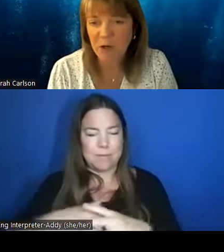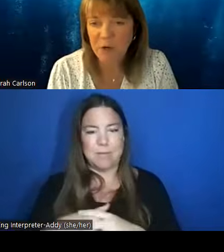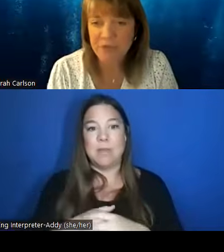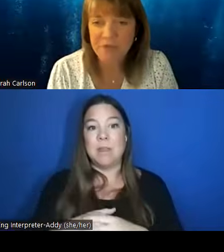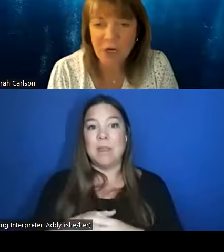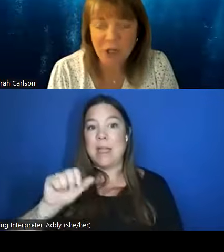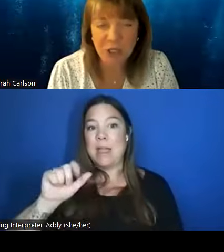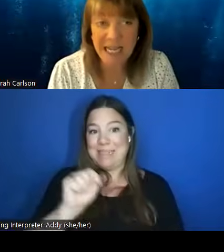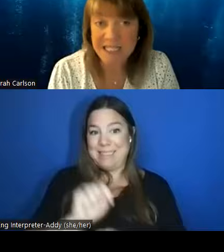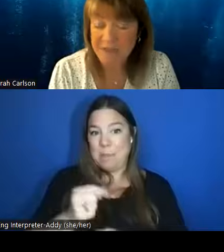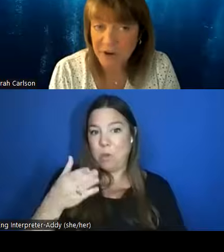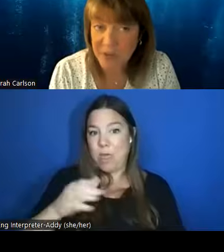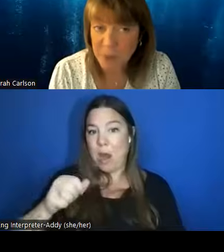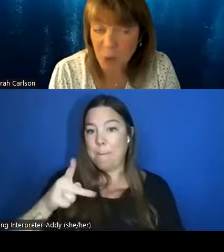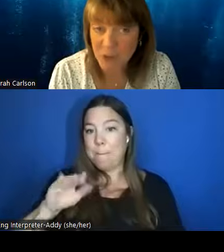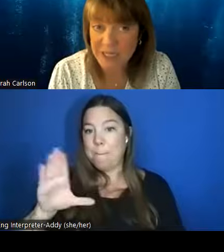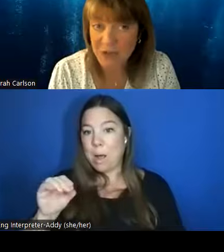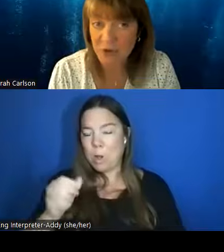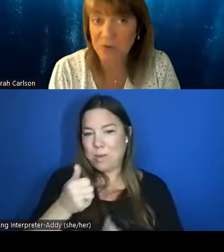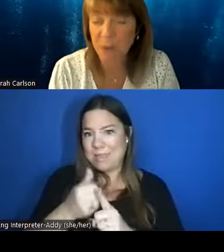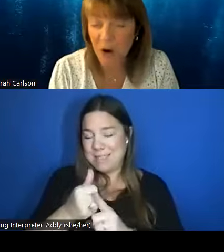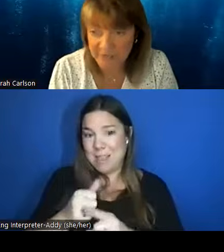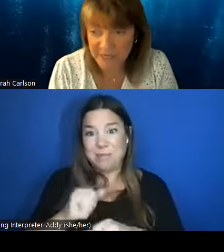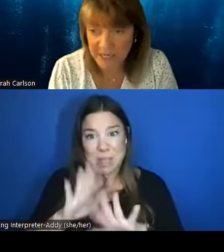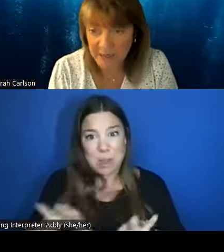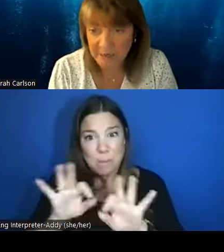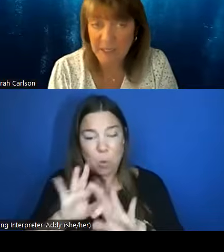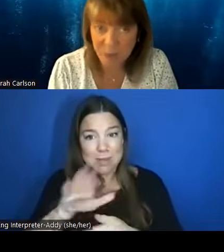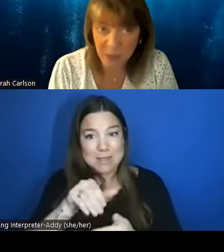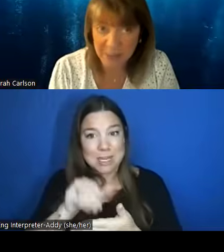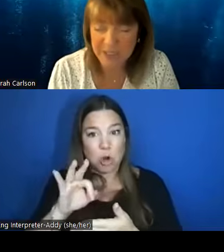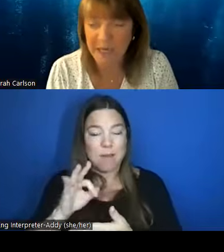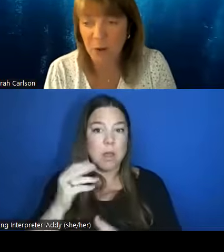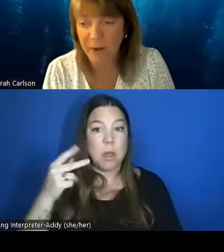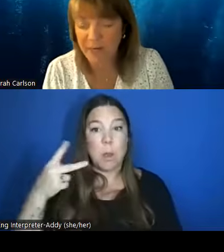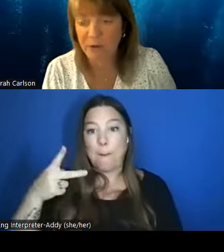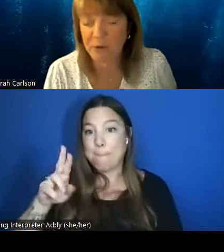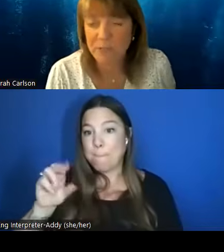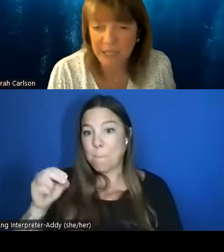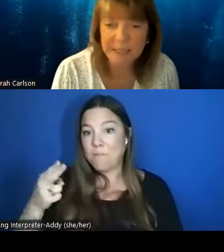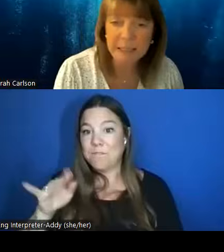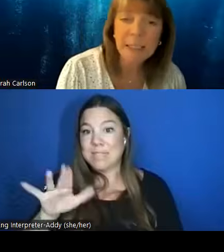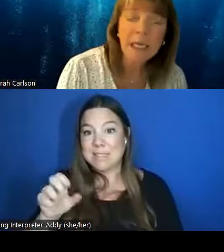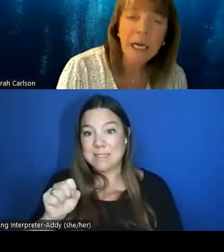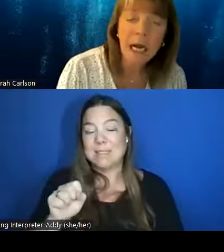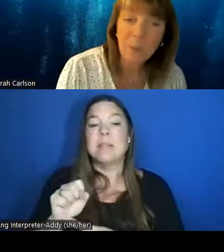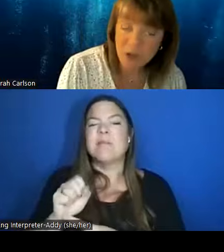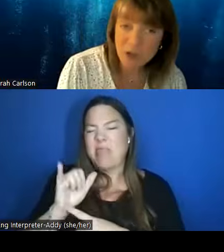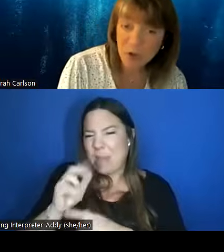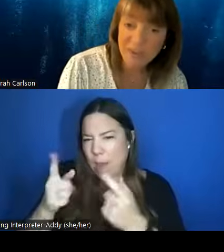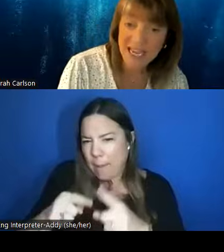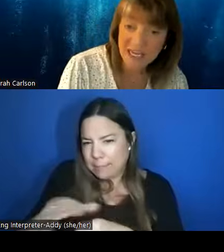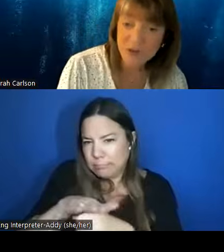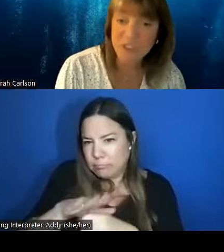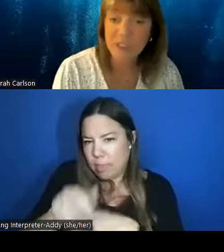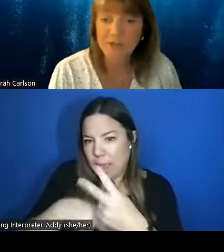at Claros functioned as a very important center of prophecy. That's what happens at an oracular site. And we also know